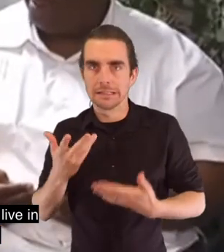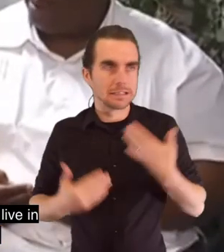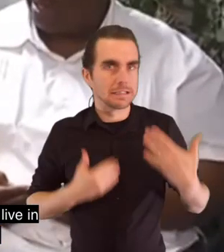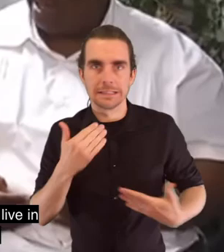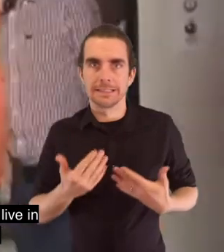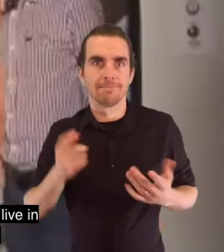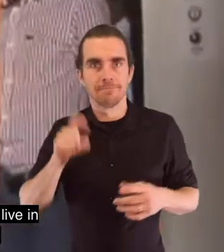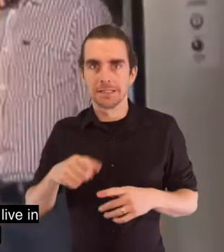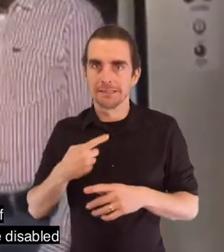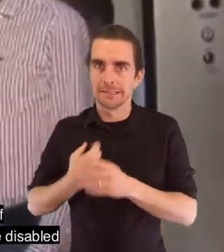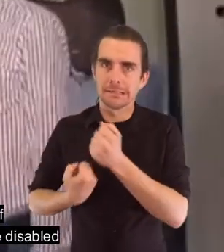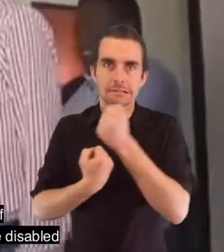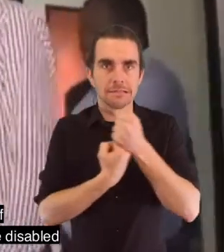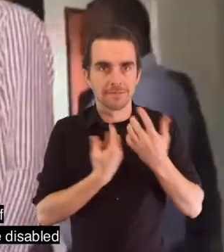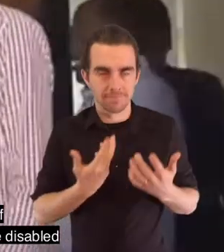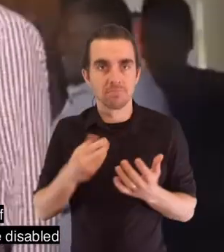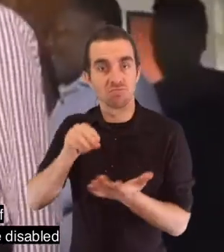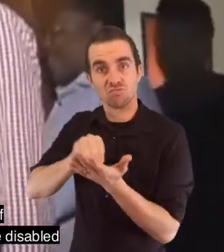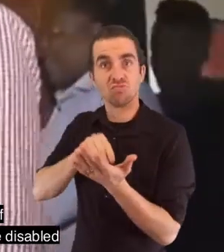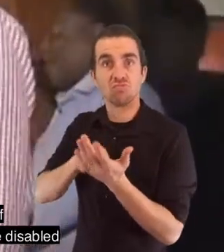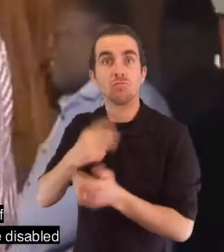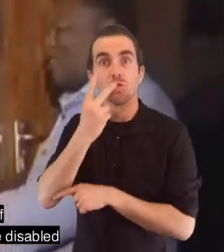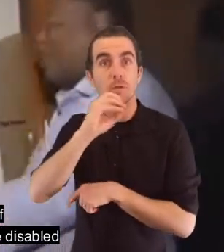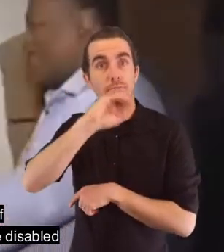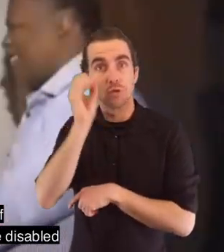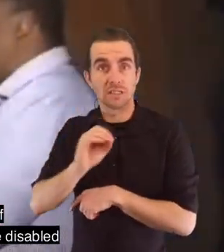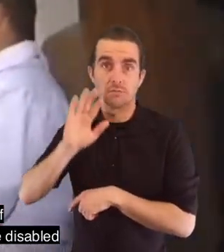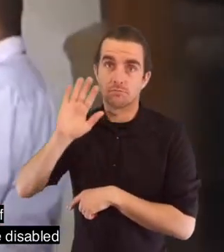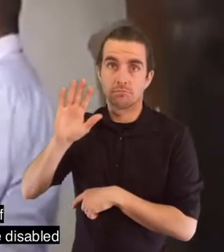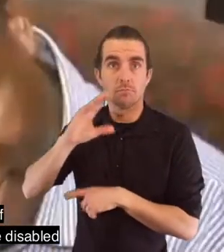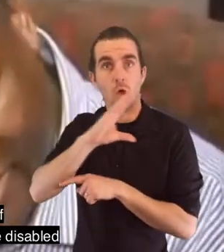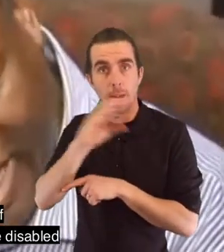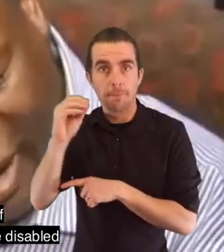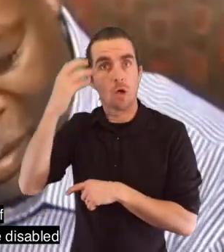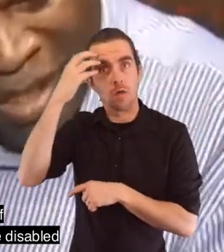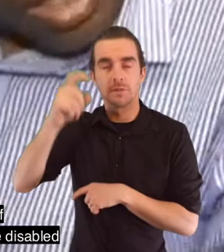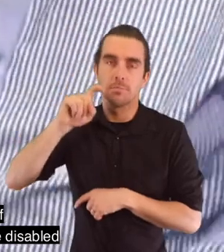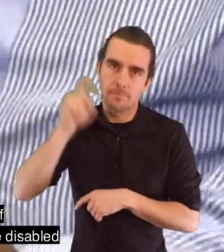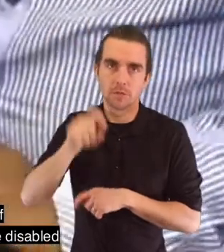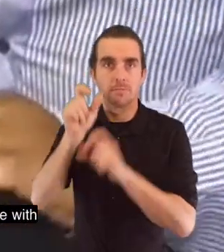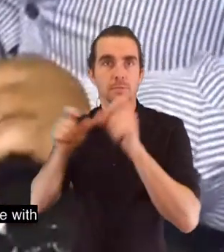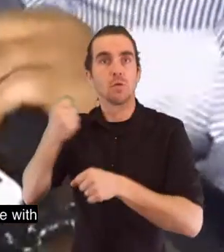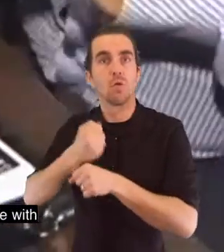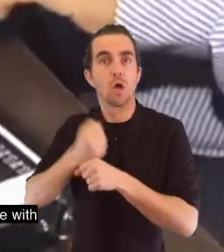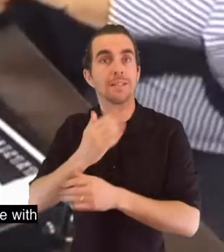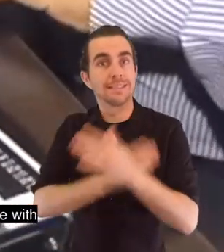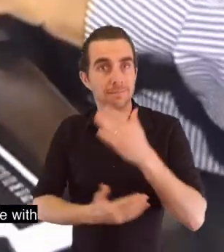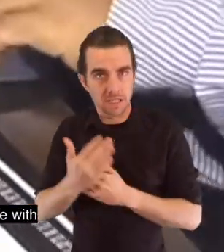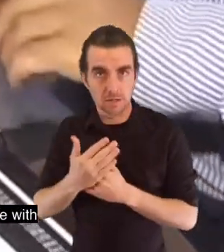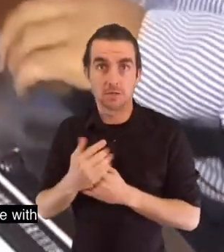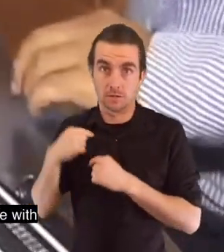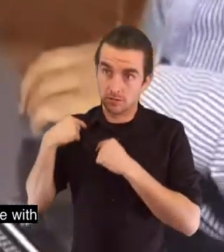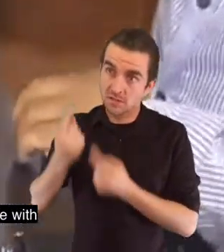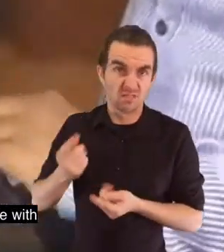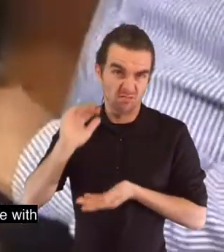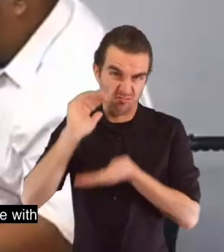in that format. By law, 2% of the staff of companies and government must be disabled people, yet less